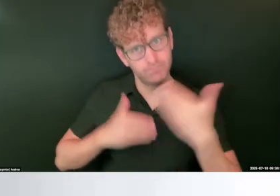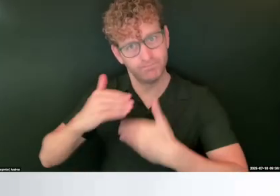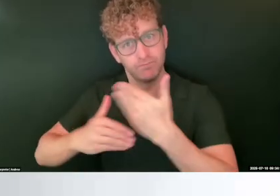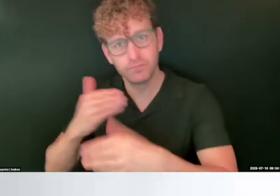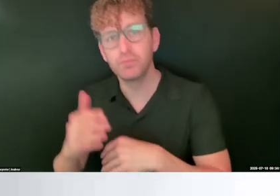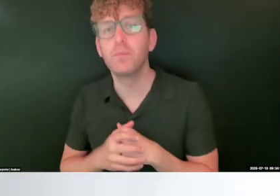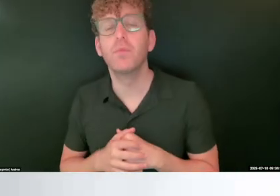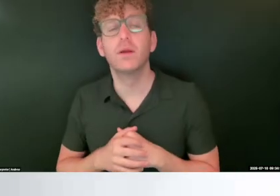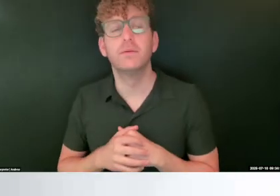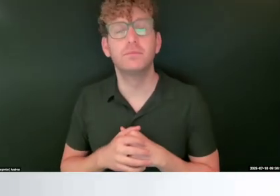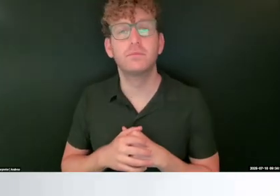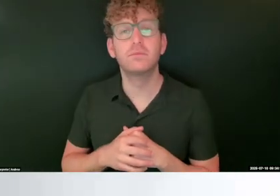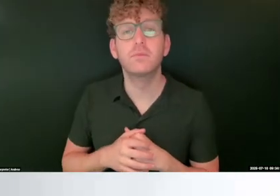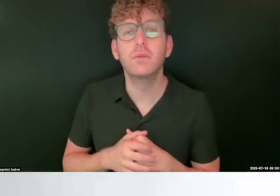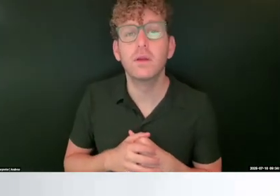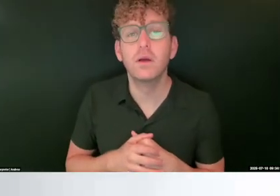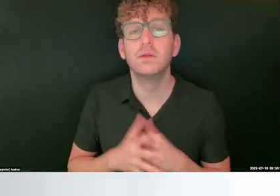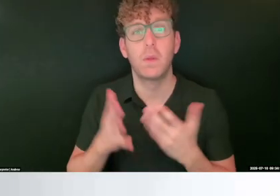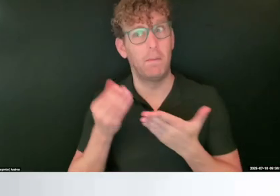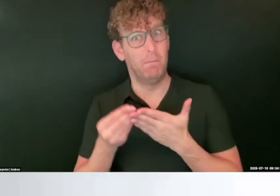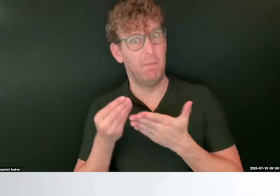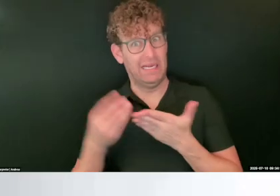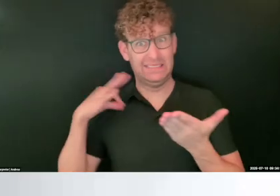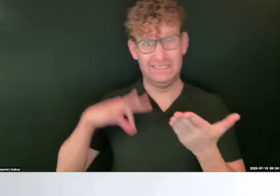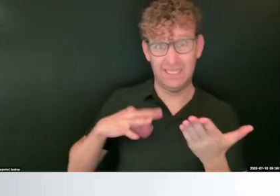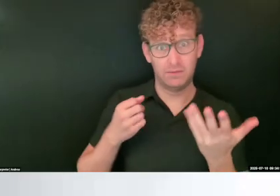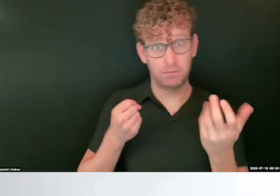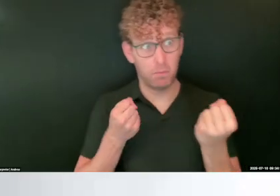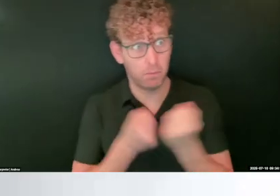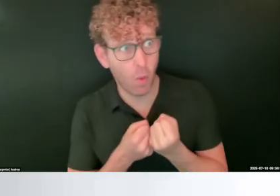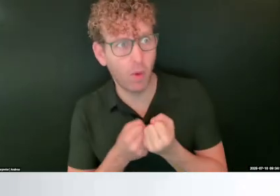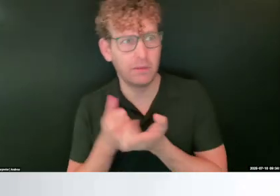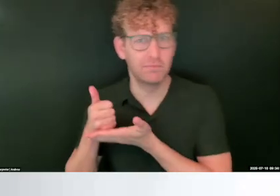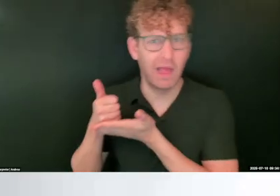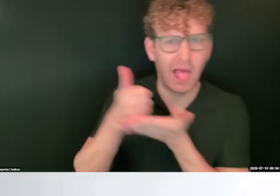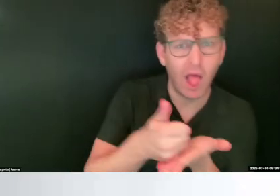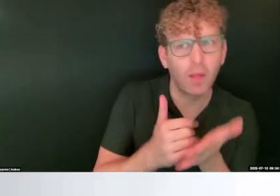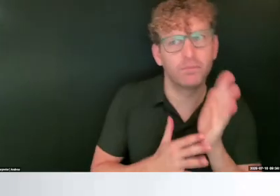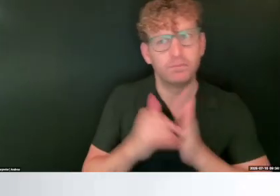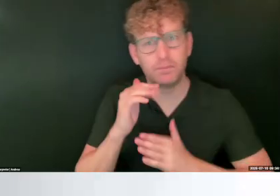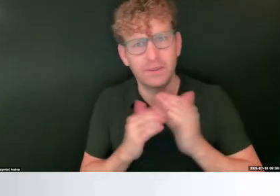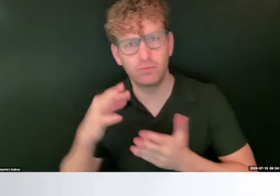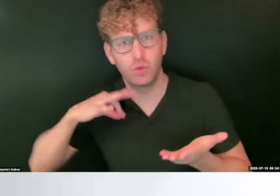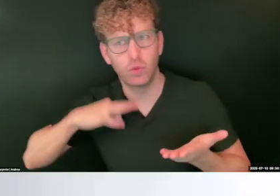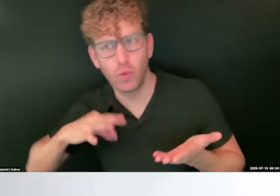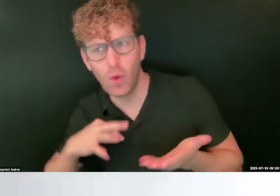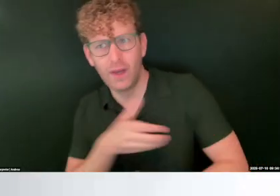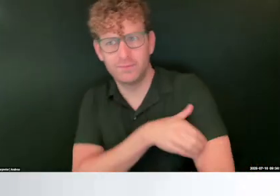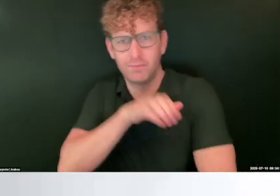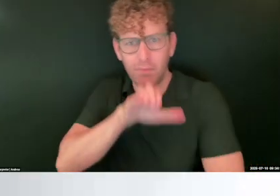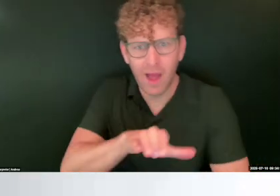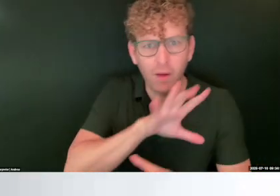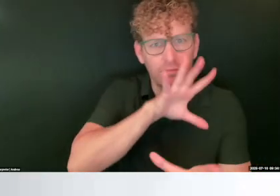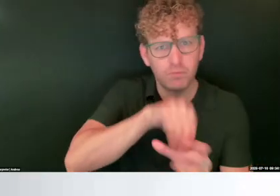support and help in rebuilding credit, empowering participants, and providing support through the entire vehicle